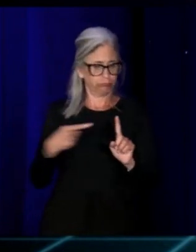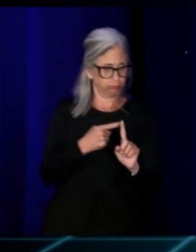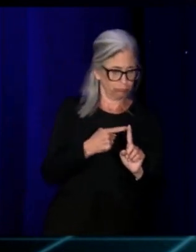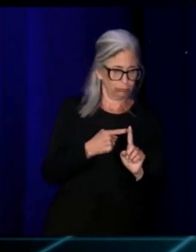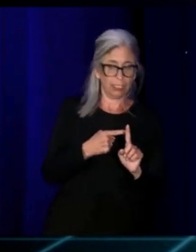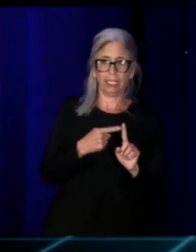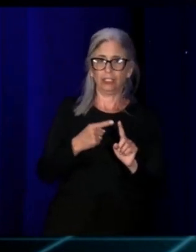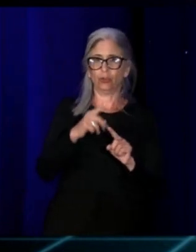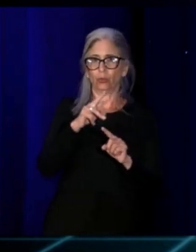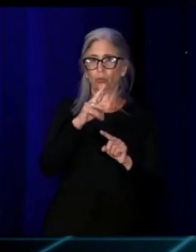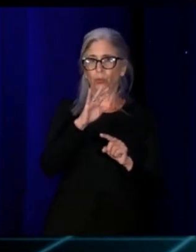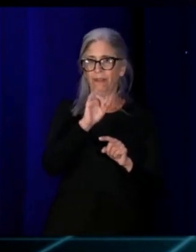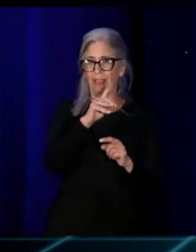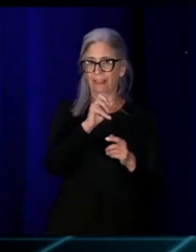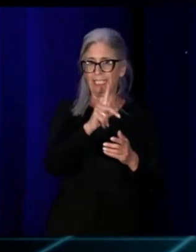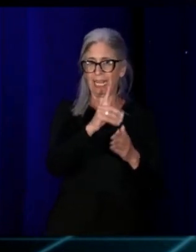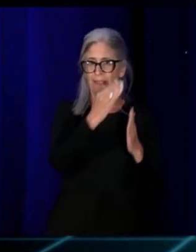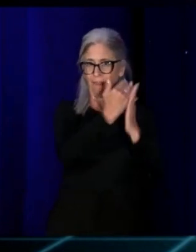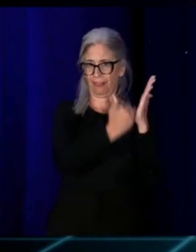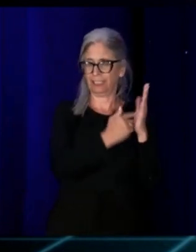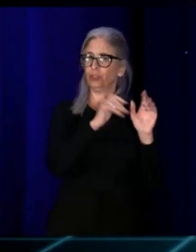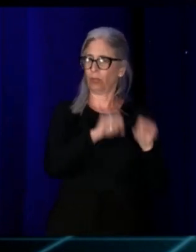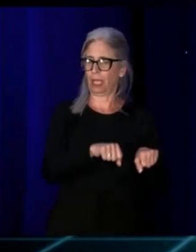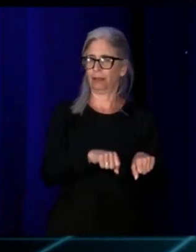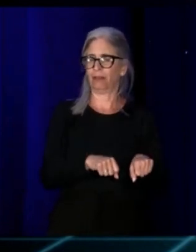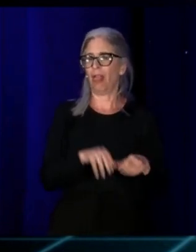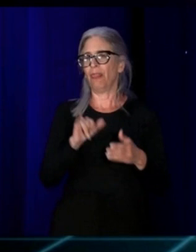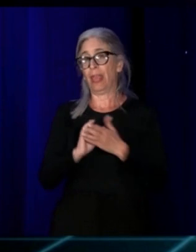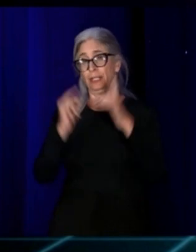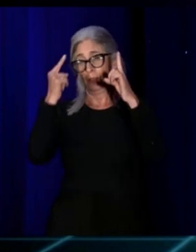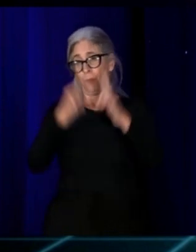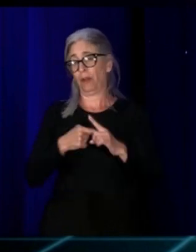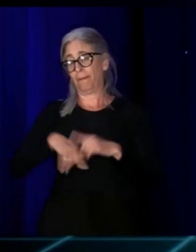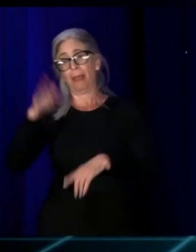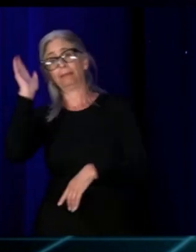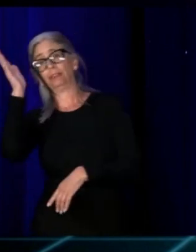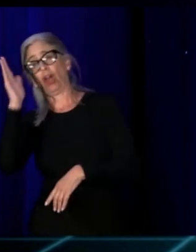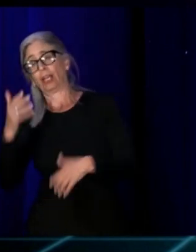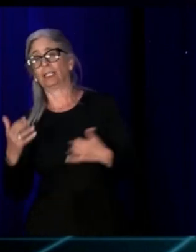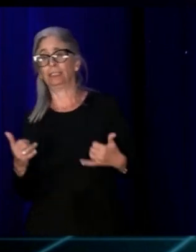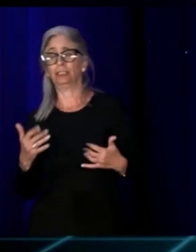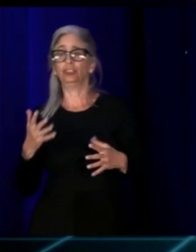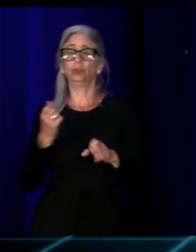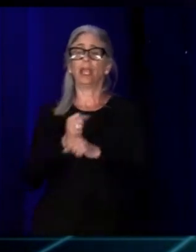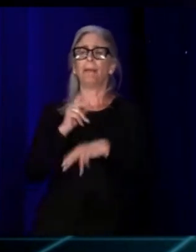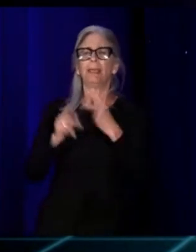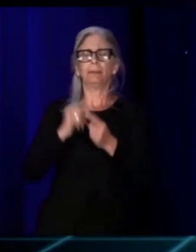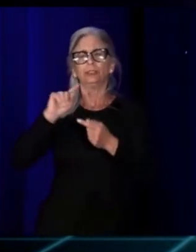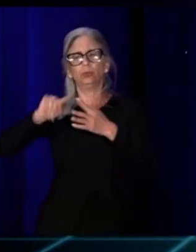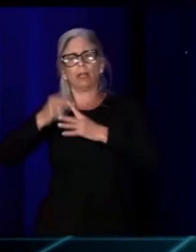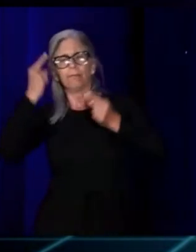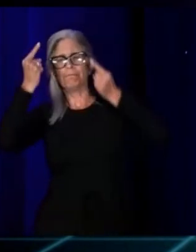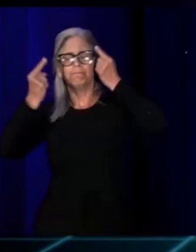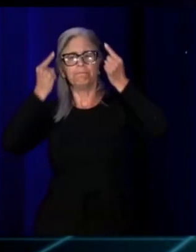the list. So that was really the point of the talk, is just to get folks thinking,